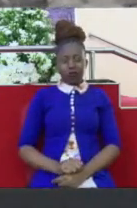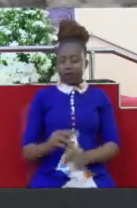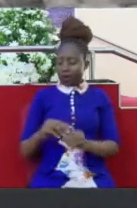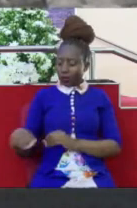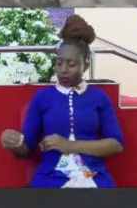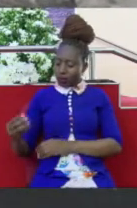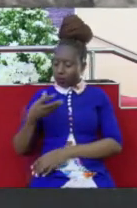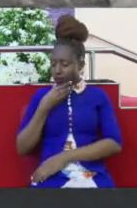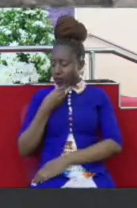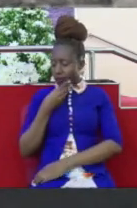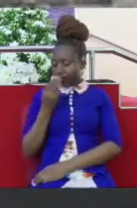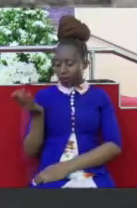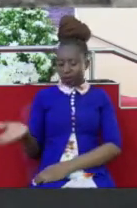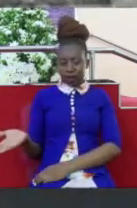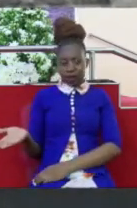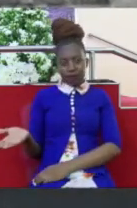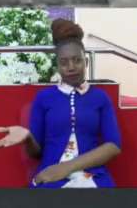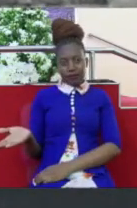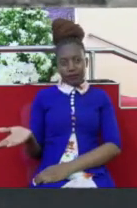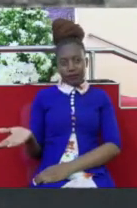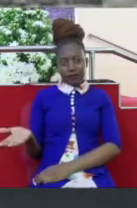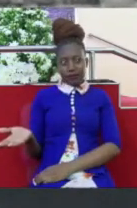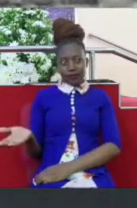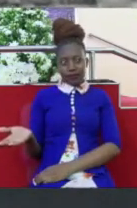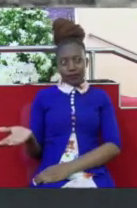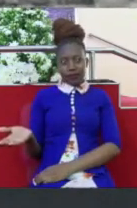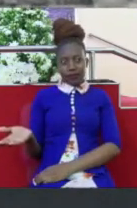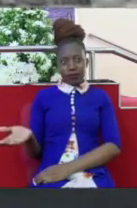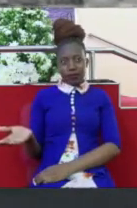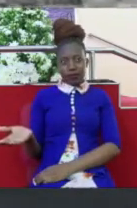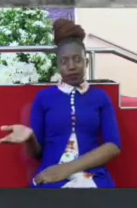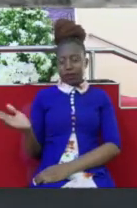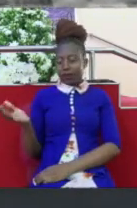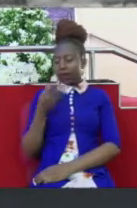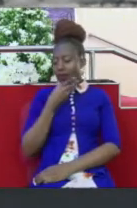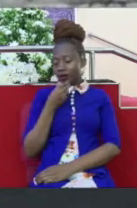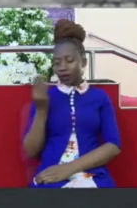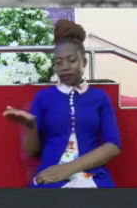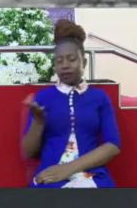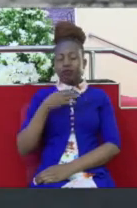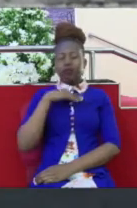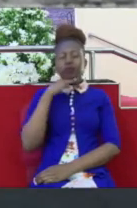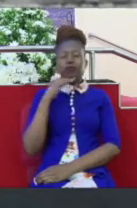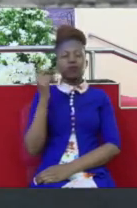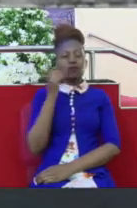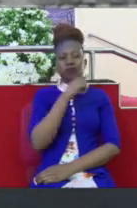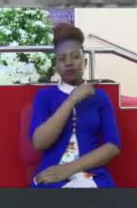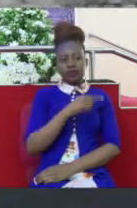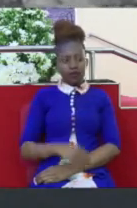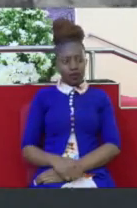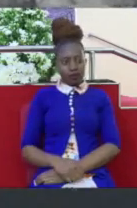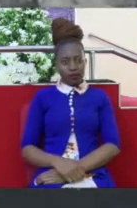he indeed was dead. He was dead. Alikuwa amekufa. In fact, rigors had set in.